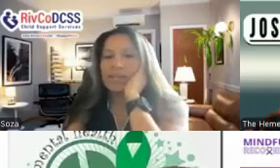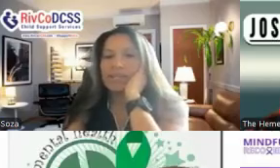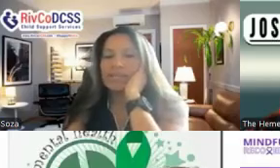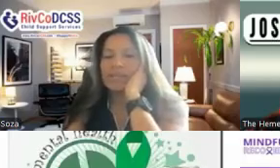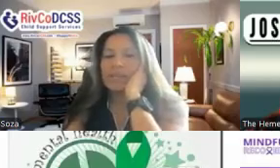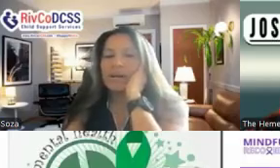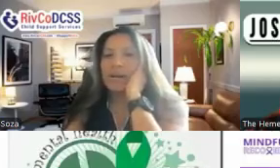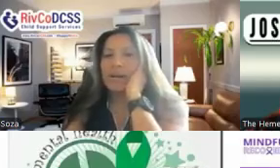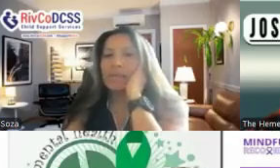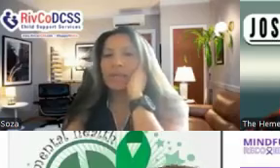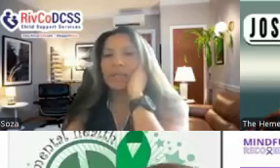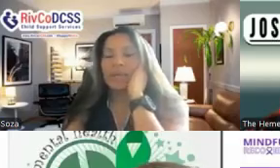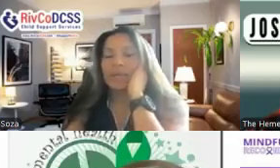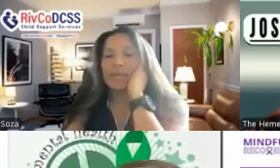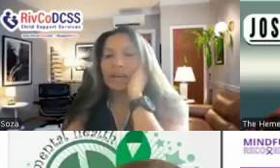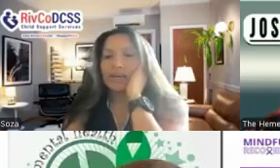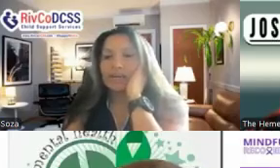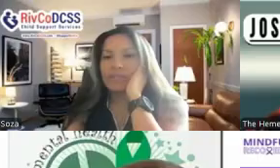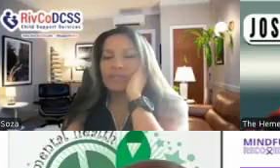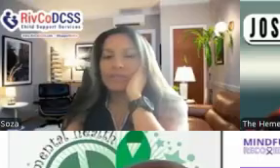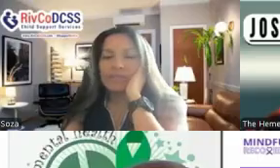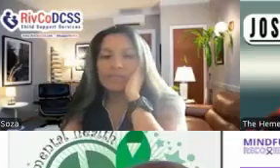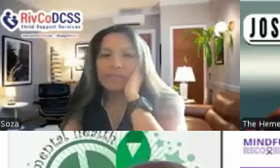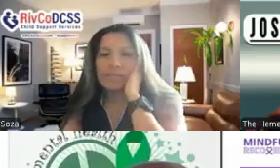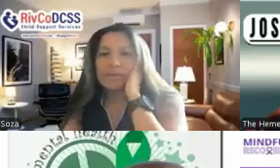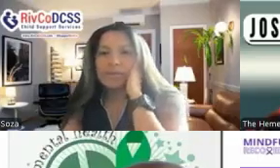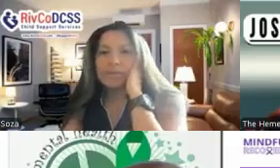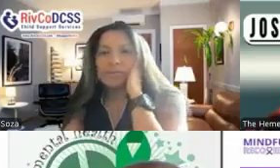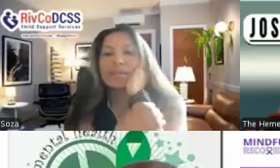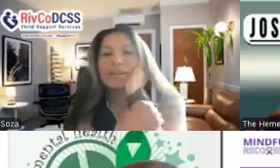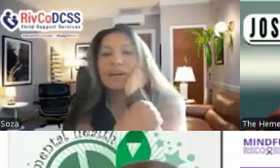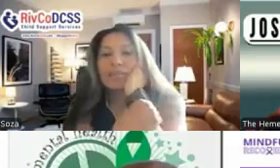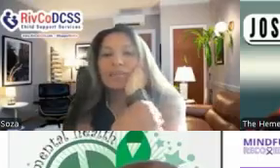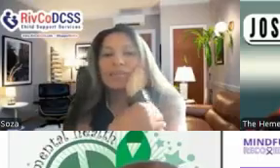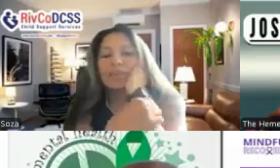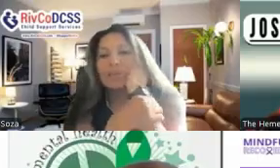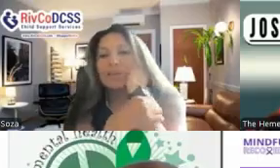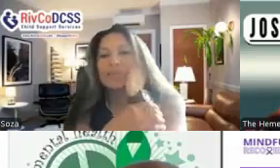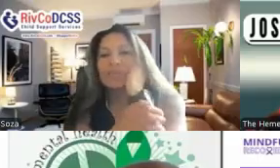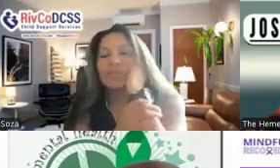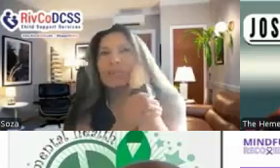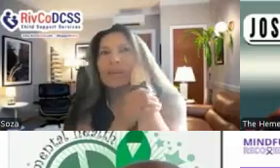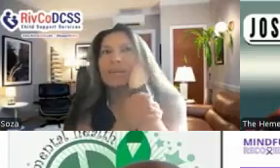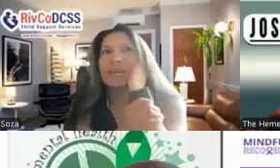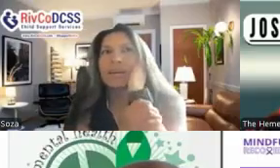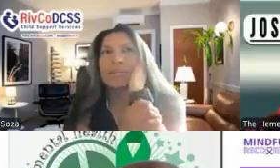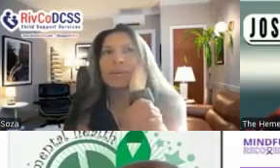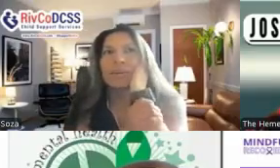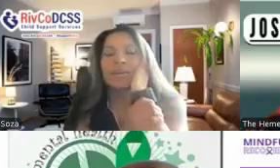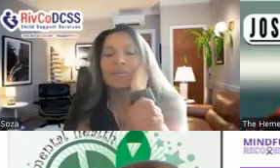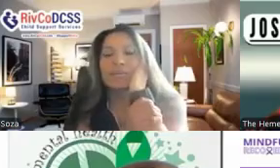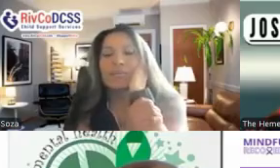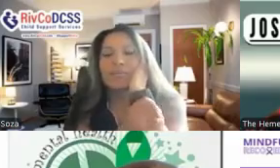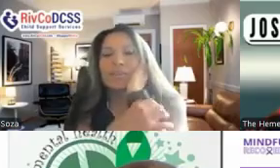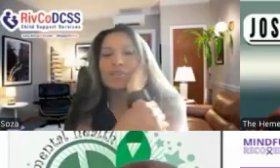snacks, along with a lot of resources. So, and then if anyone knows anyone in the Mecca area,